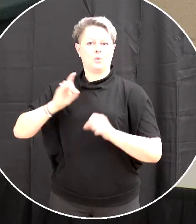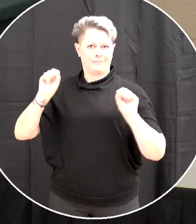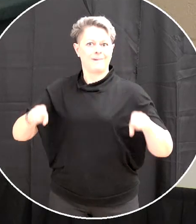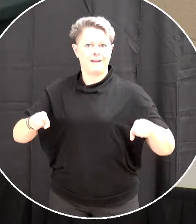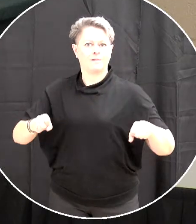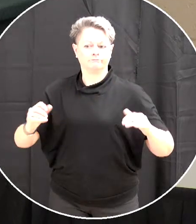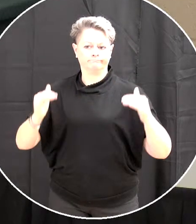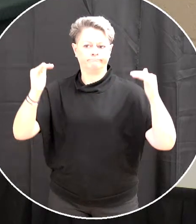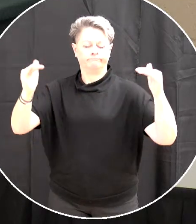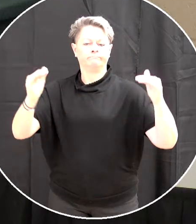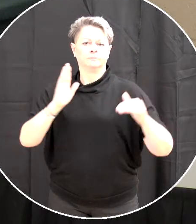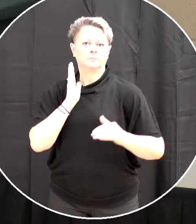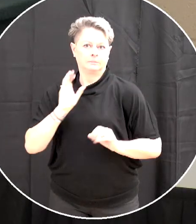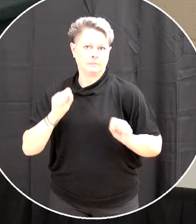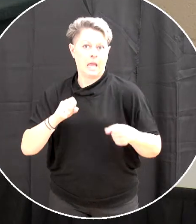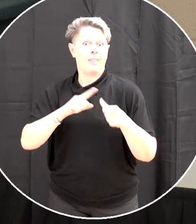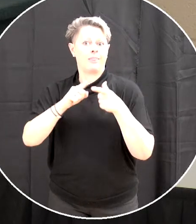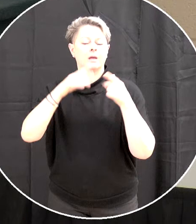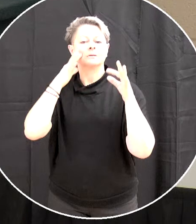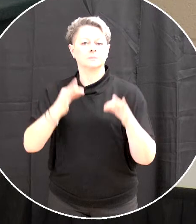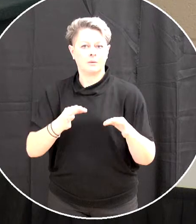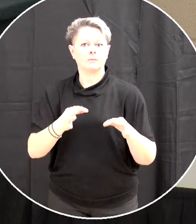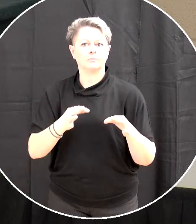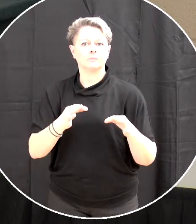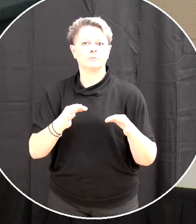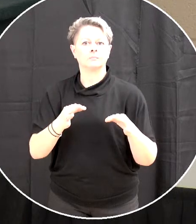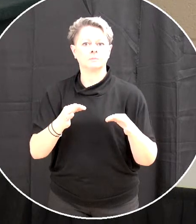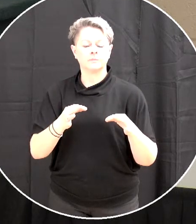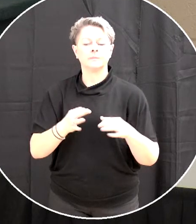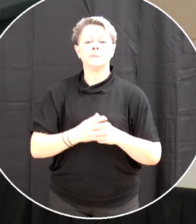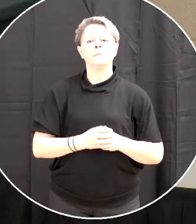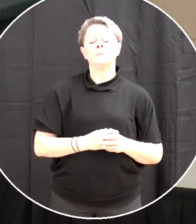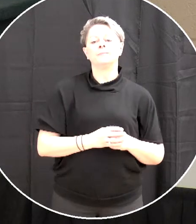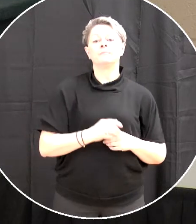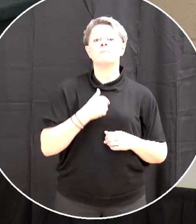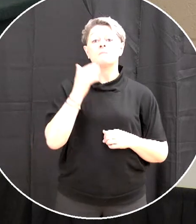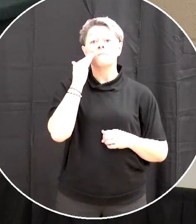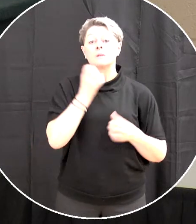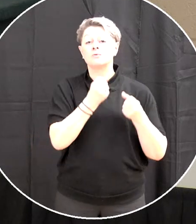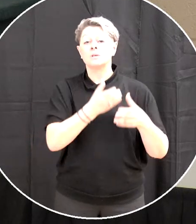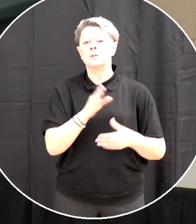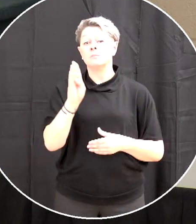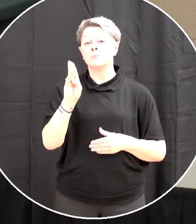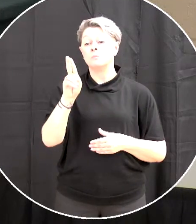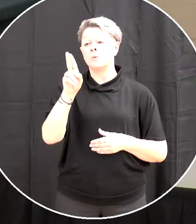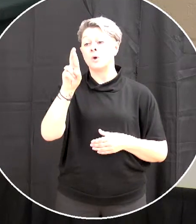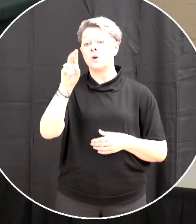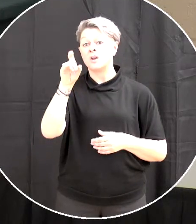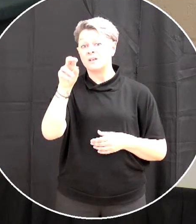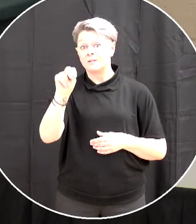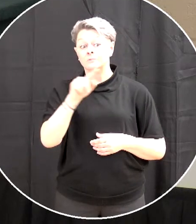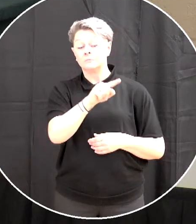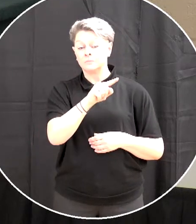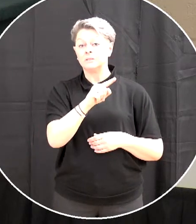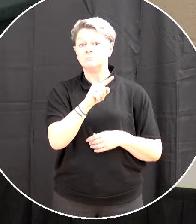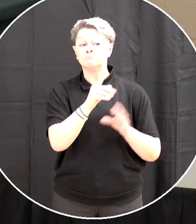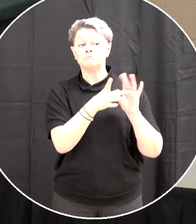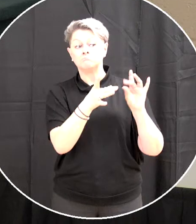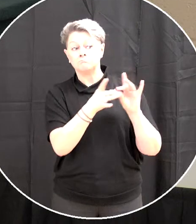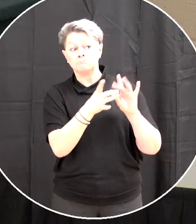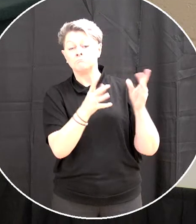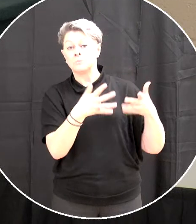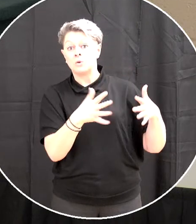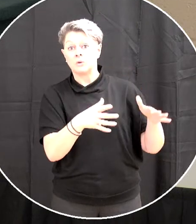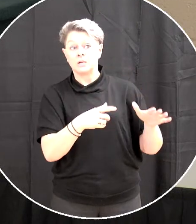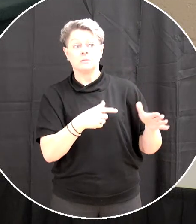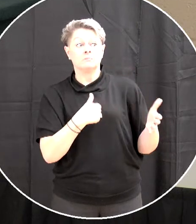required, and make a decision. So I know Trustee Burden has raised this as an issue, so I'll give him a